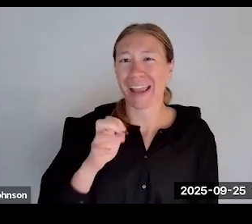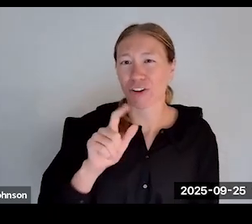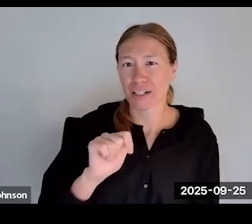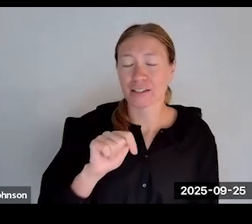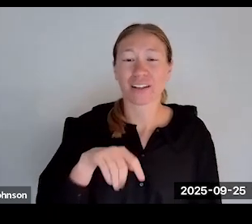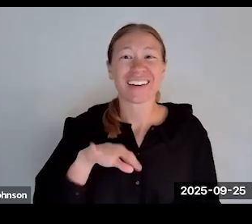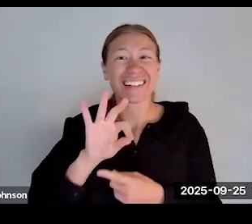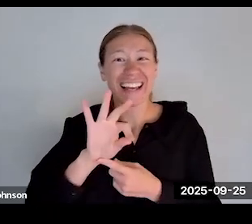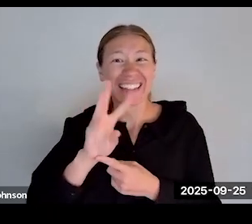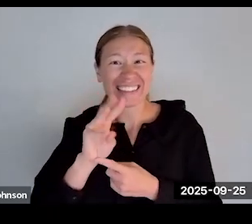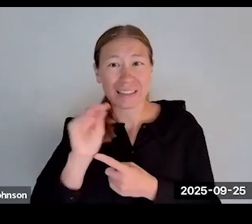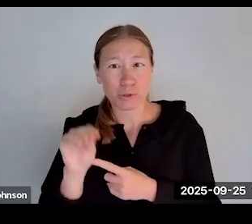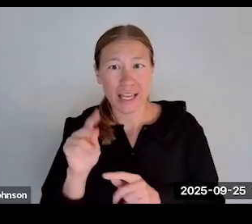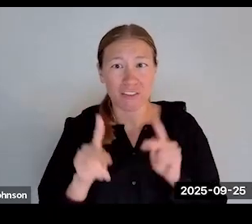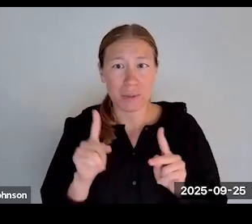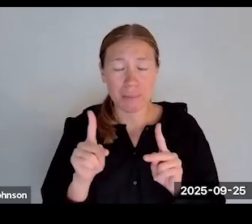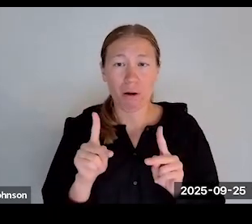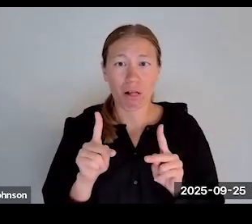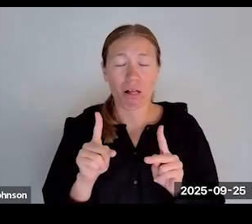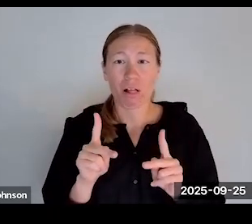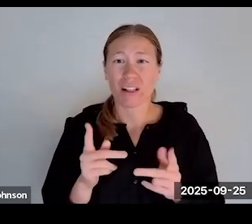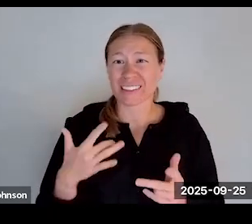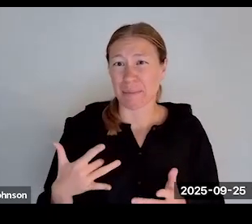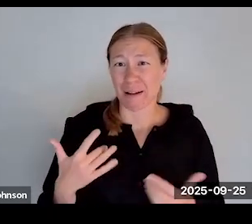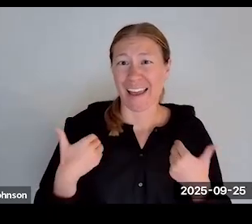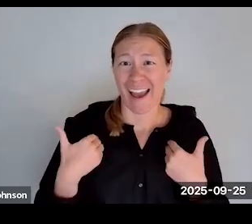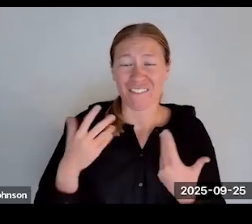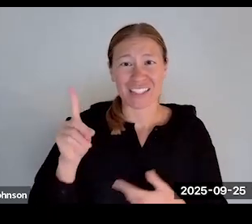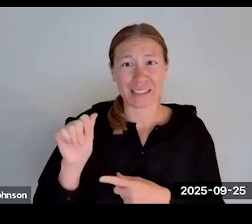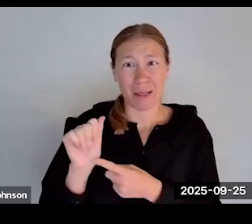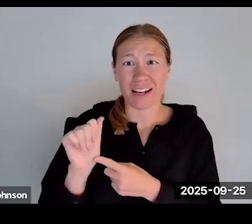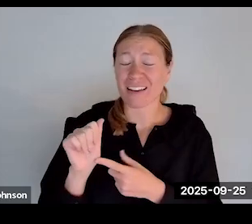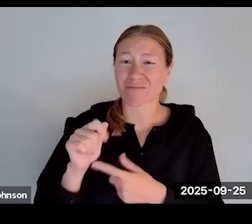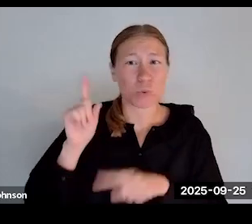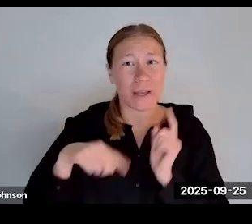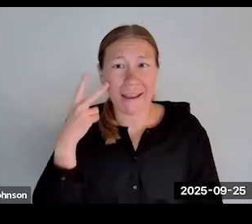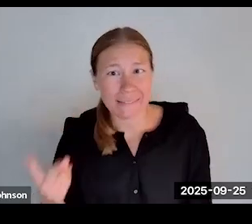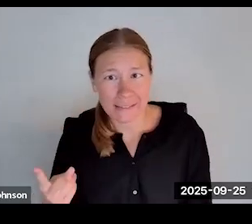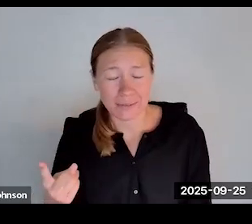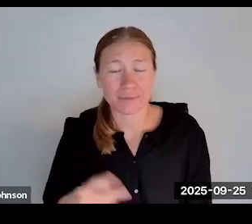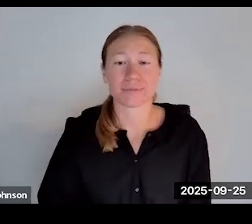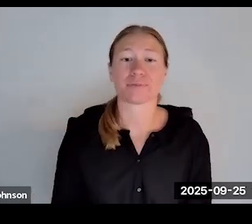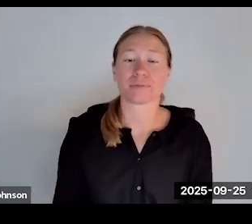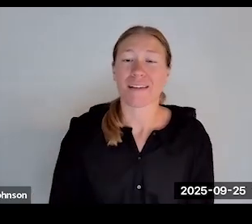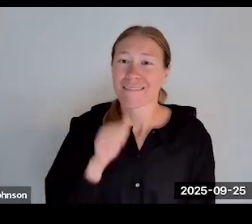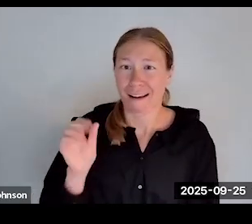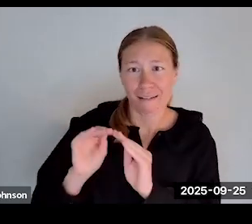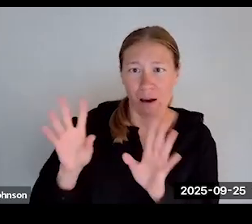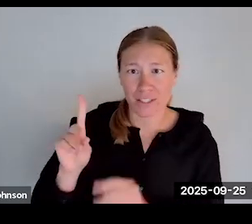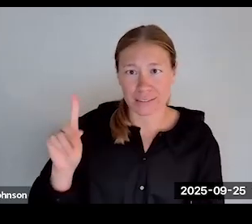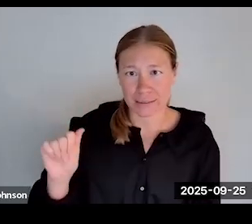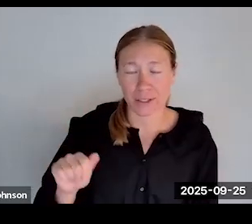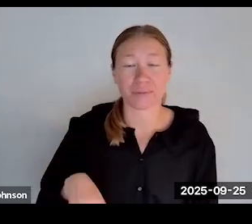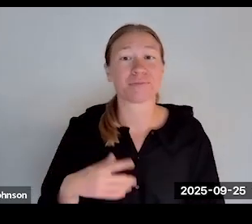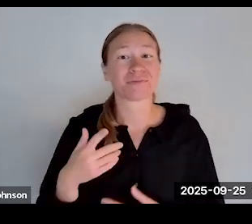with chronic conditions live with non-apparent disabilities. Disabilities also represent the largest minority